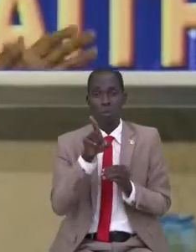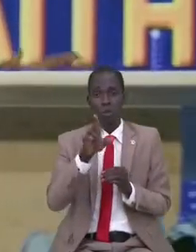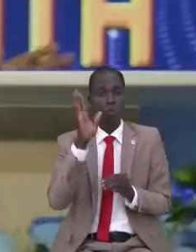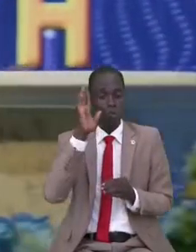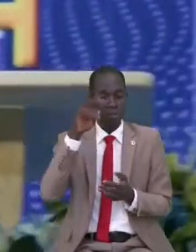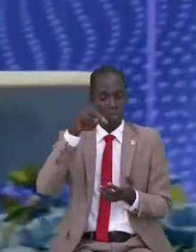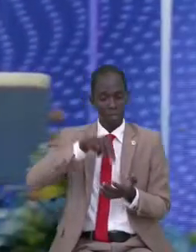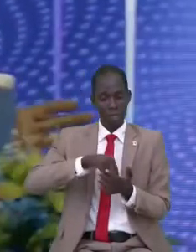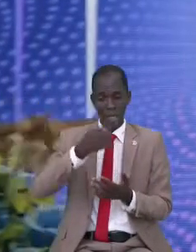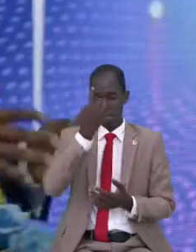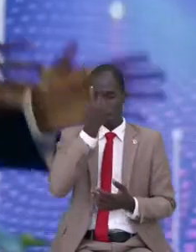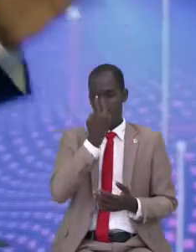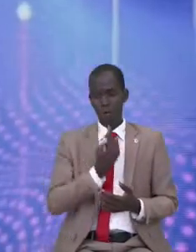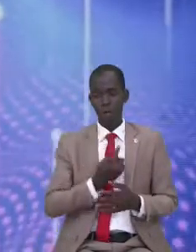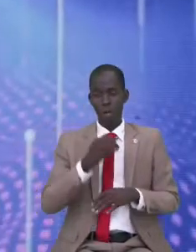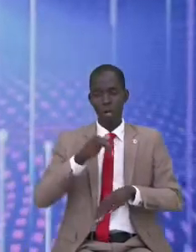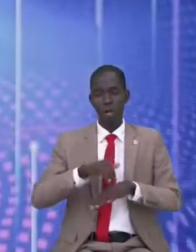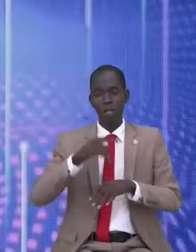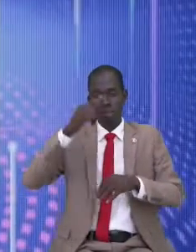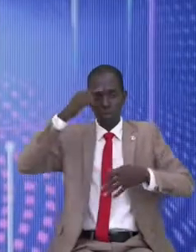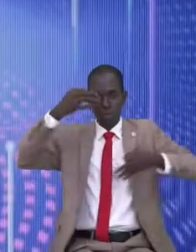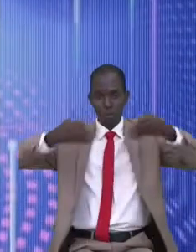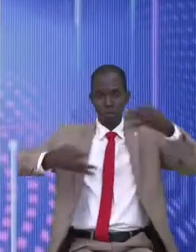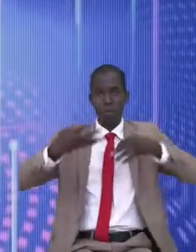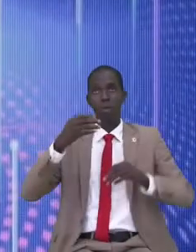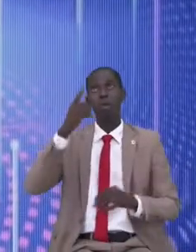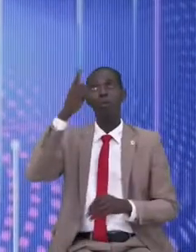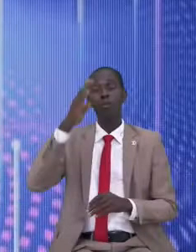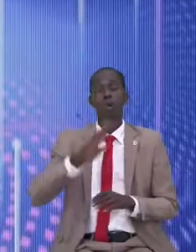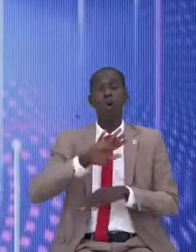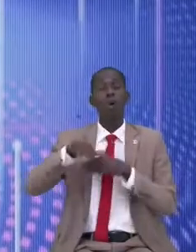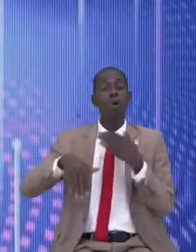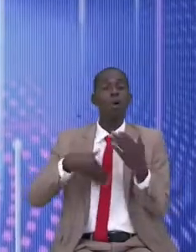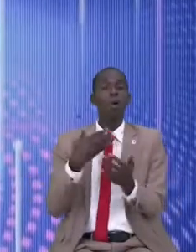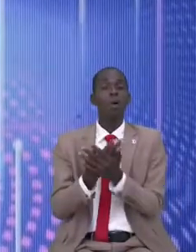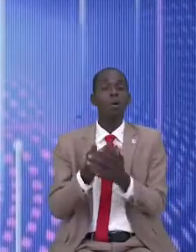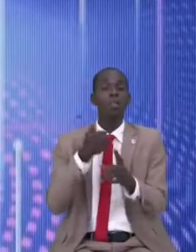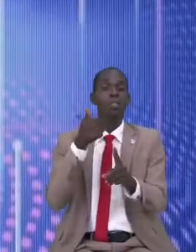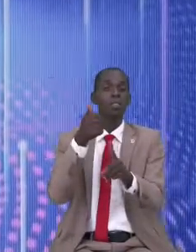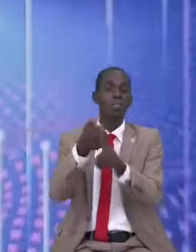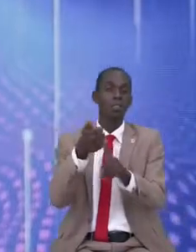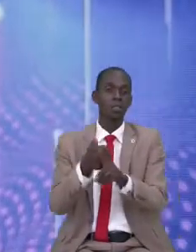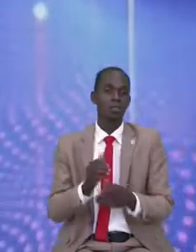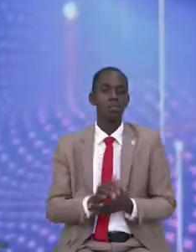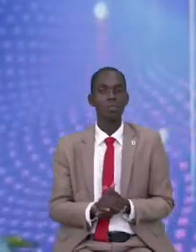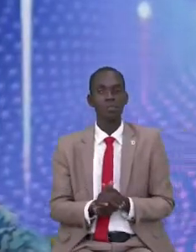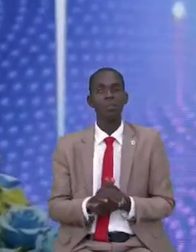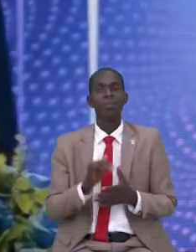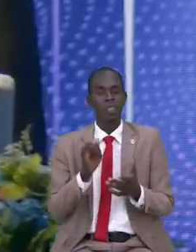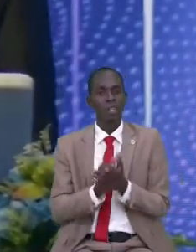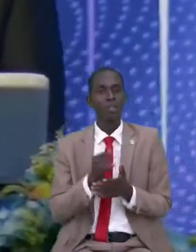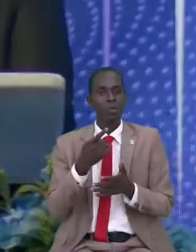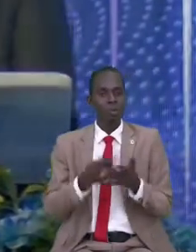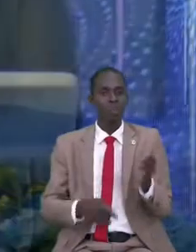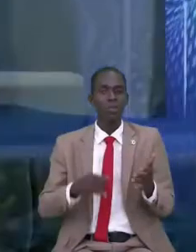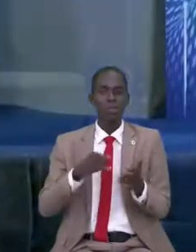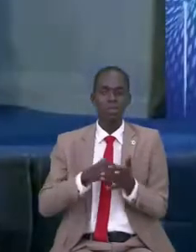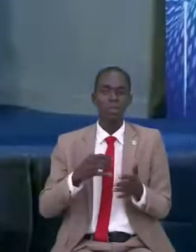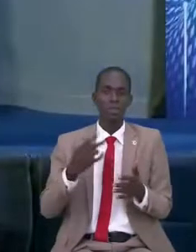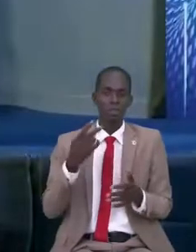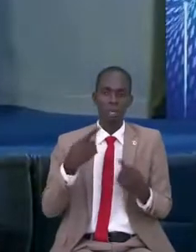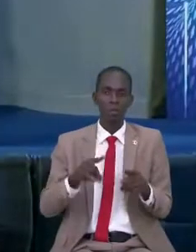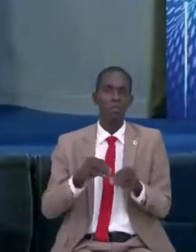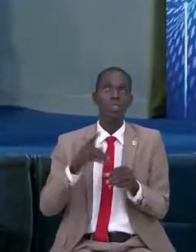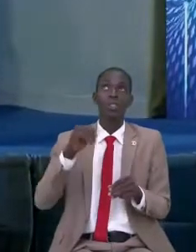the judgment of God all by yourself. That's talking about that future. When you come